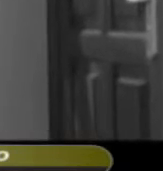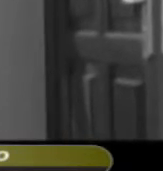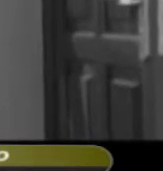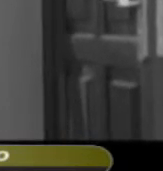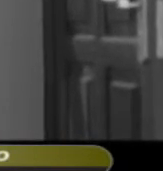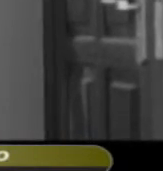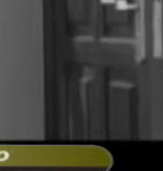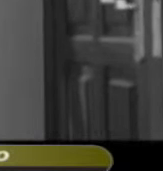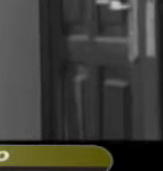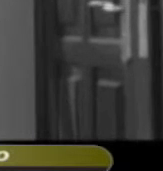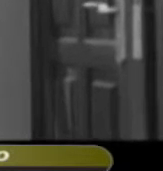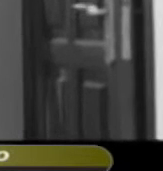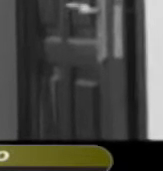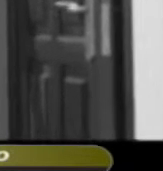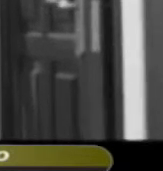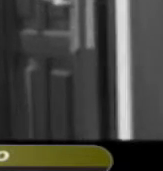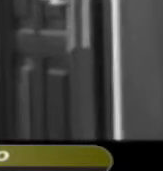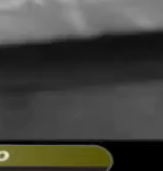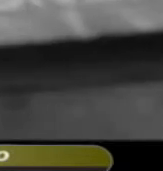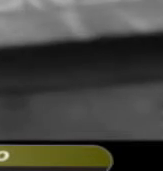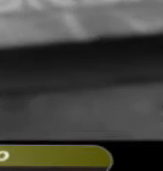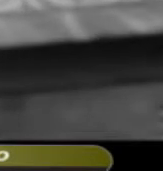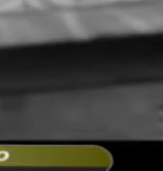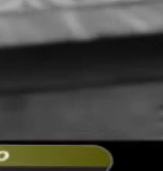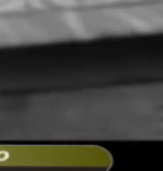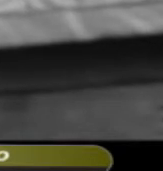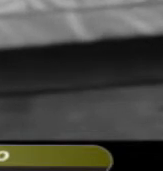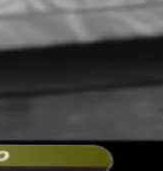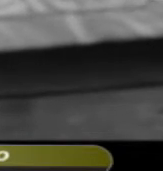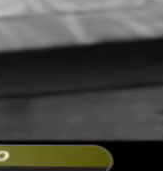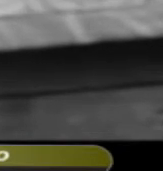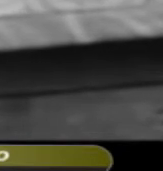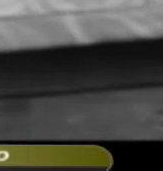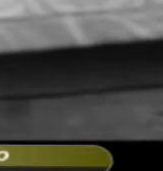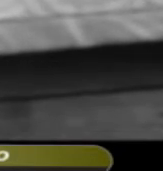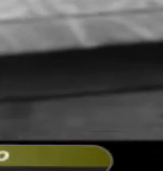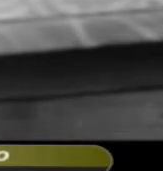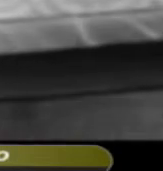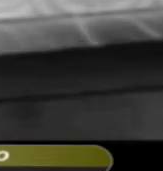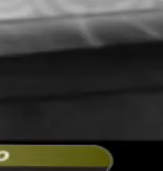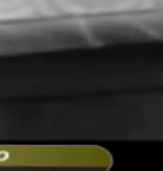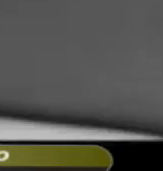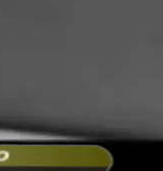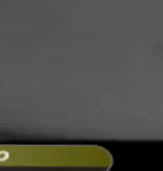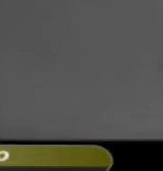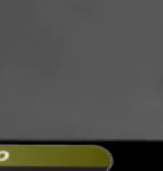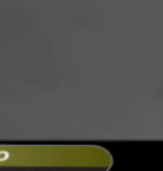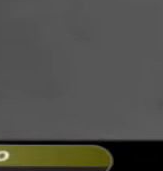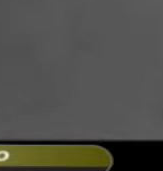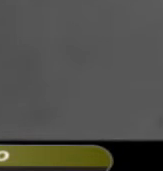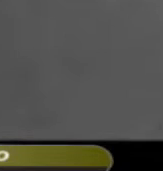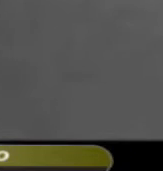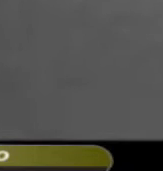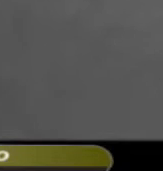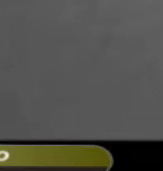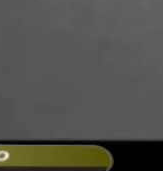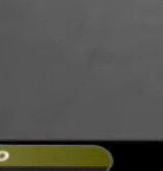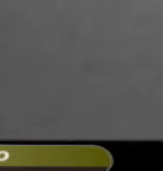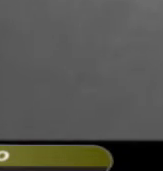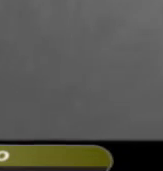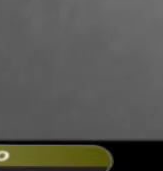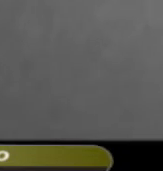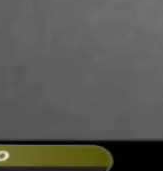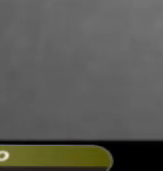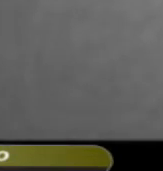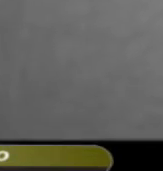yo, I think about showing you to mama. Baby, you the movie, you can stay for longer. Putting on me how you did the